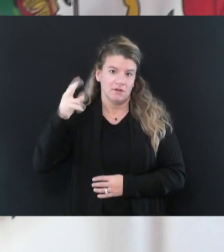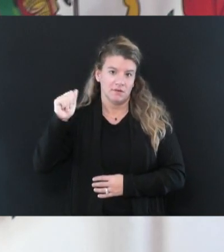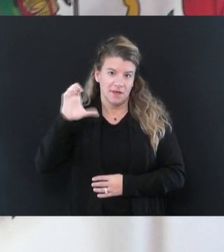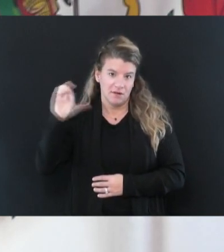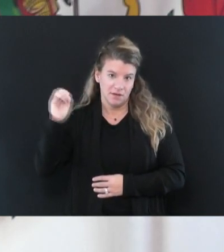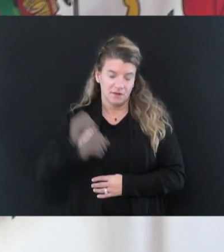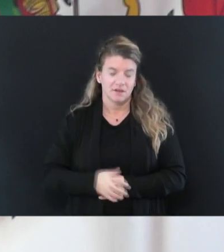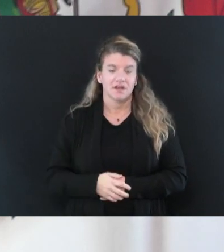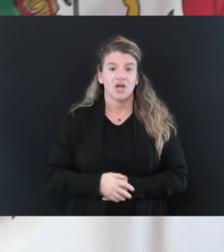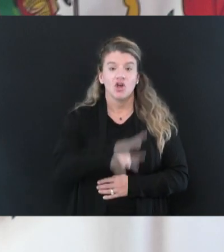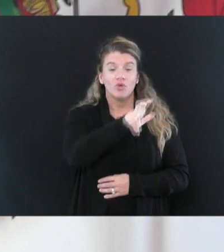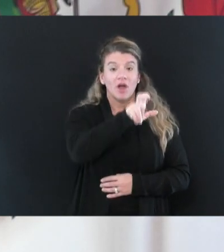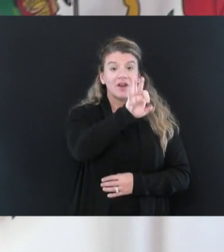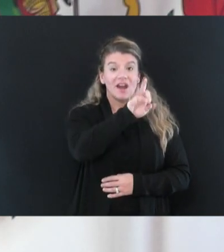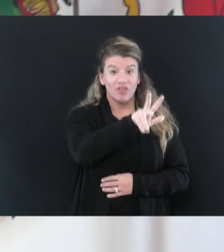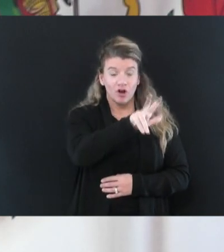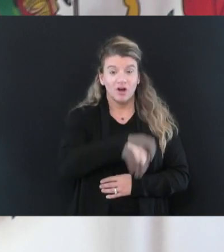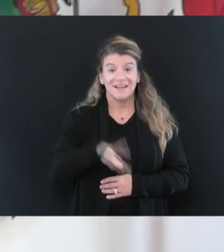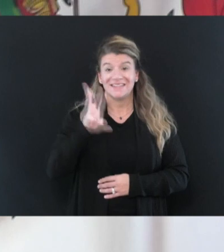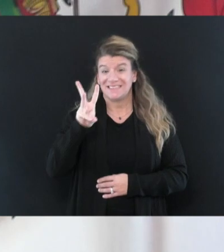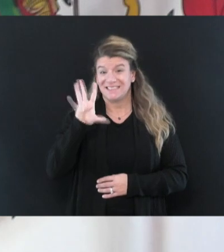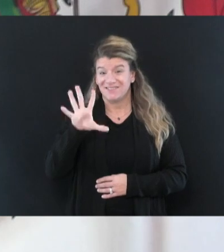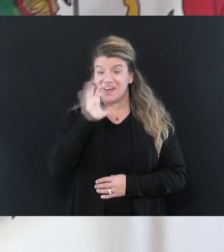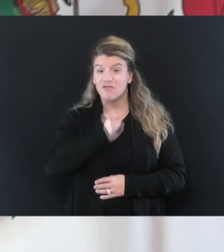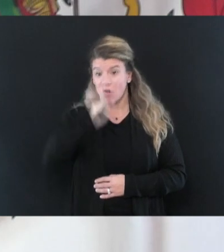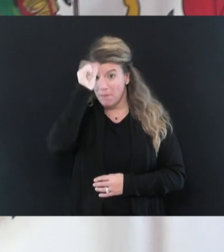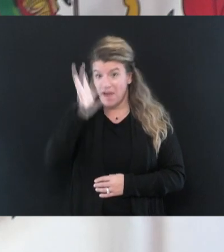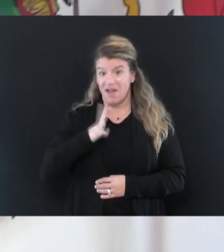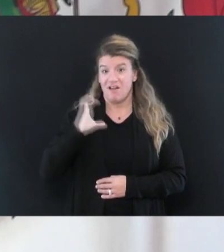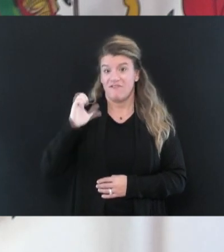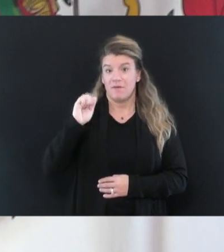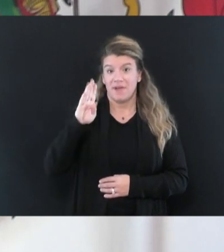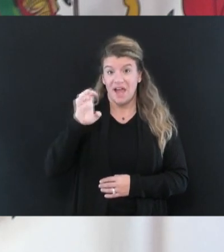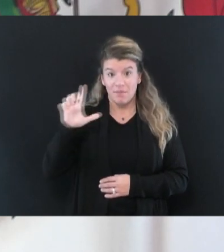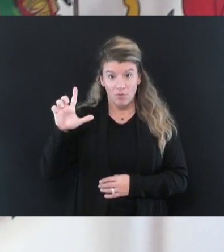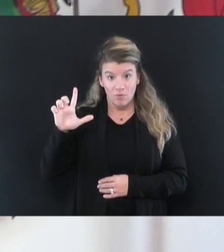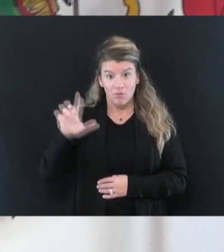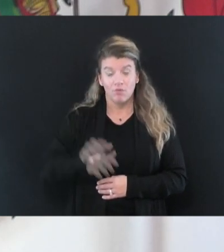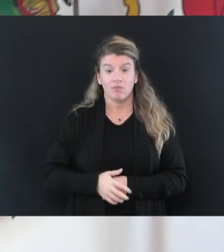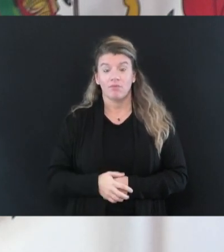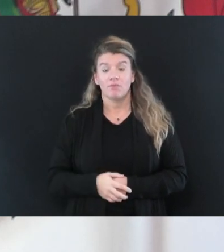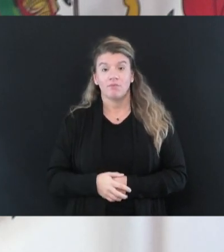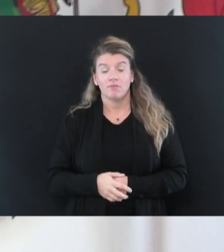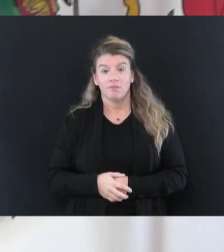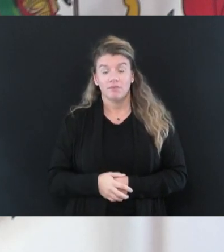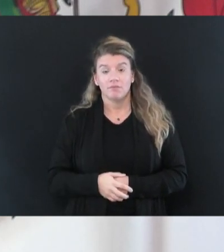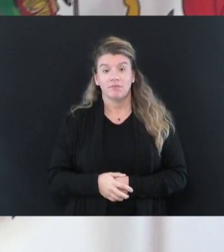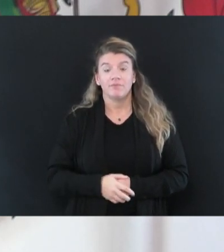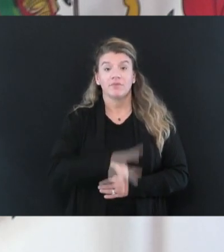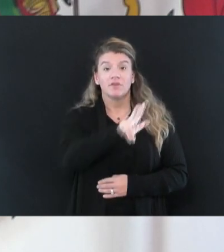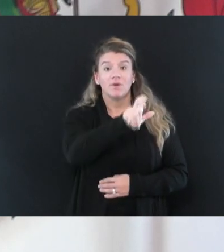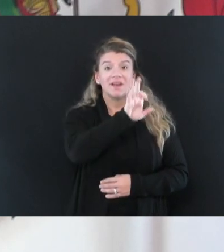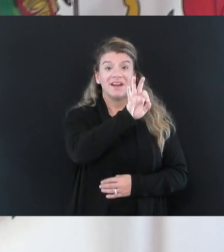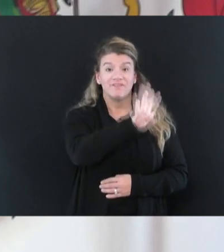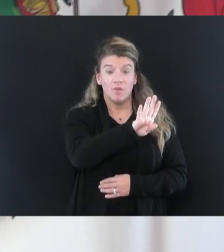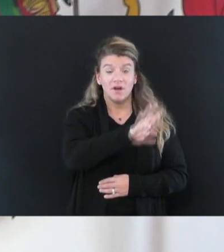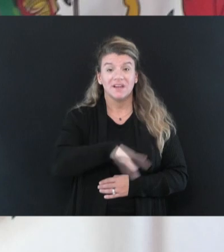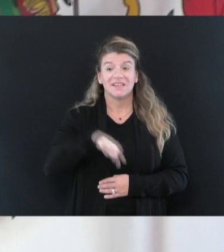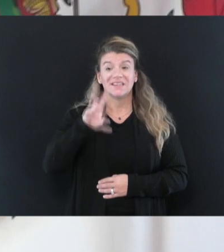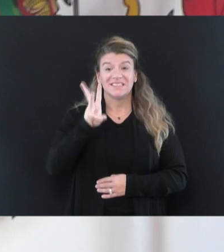Our 393rd death, a 65-year-old male from Cabell County. Our 394th death,